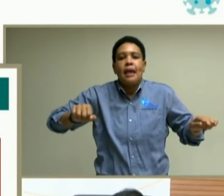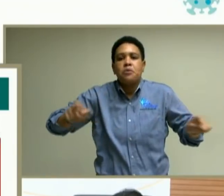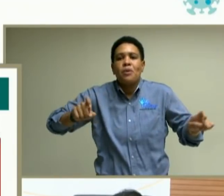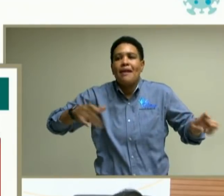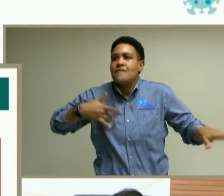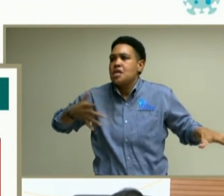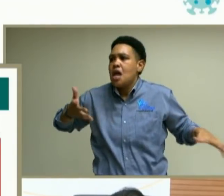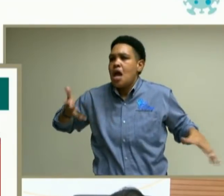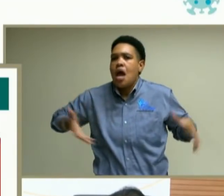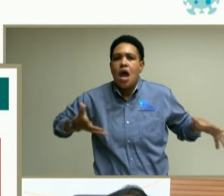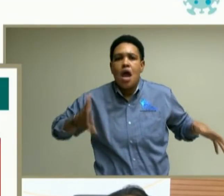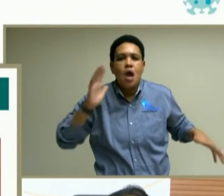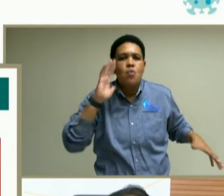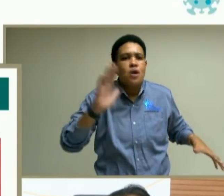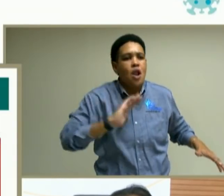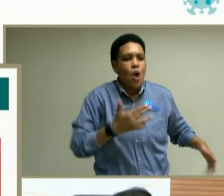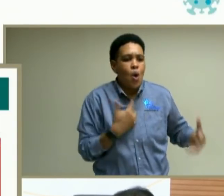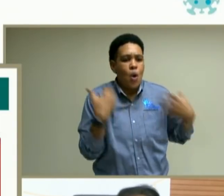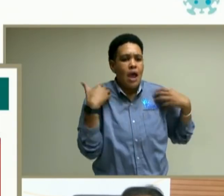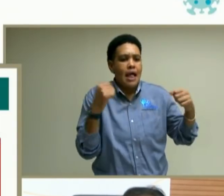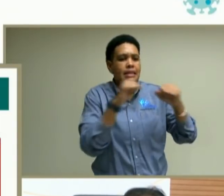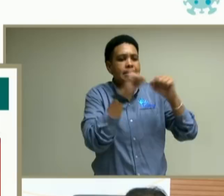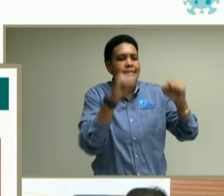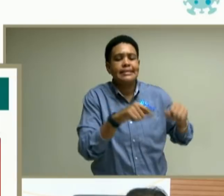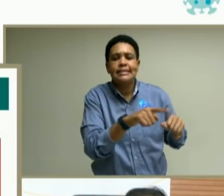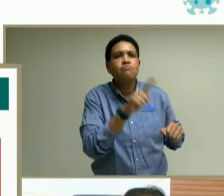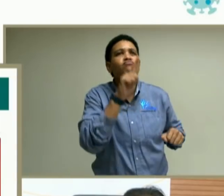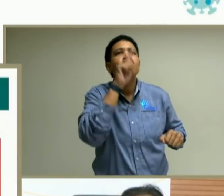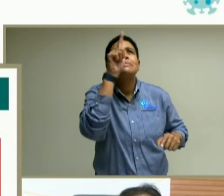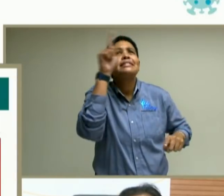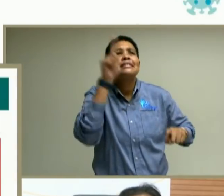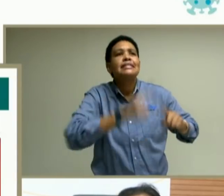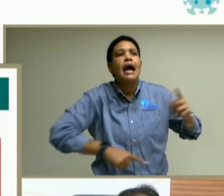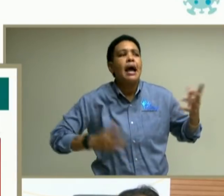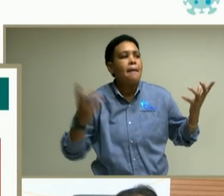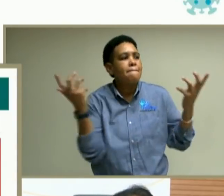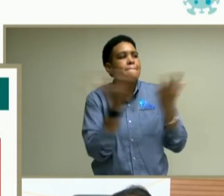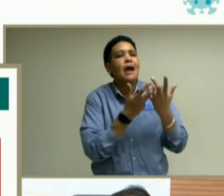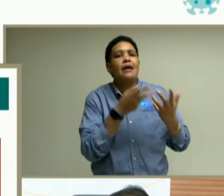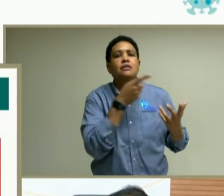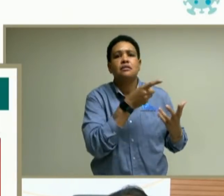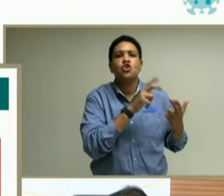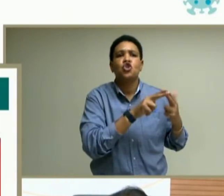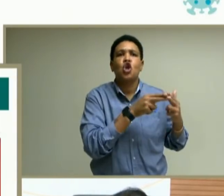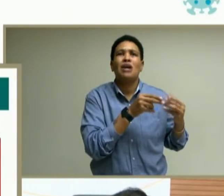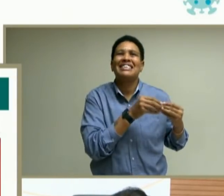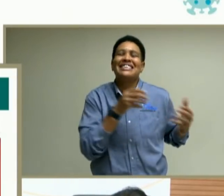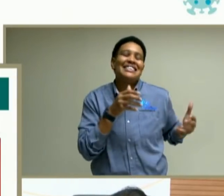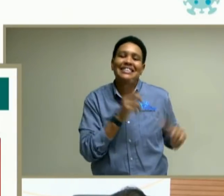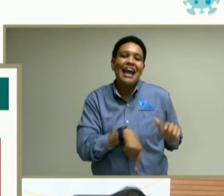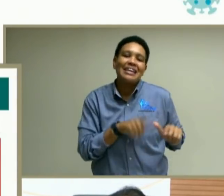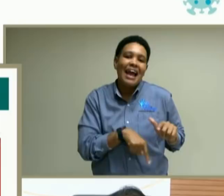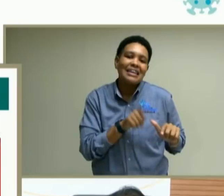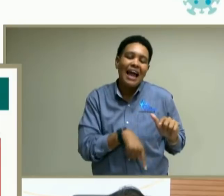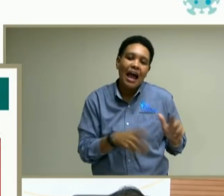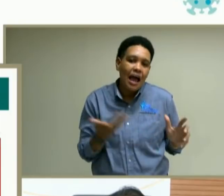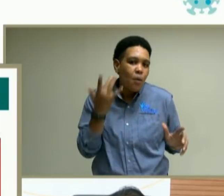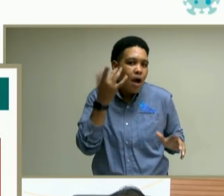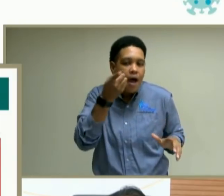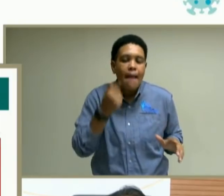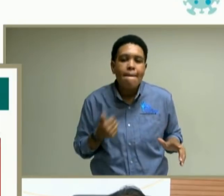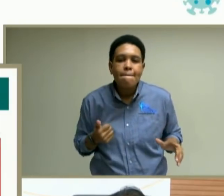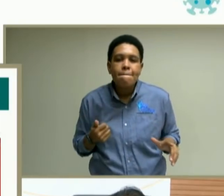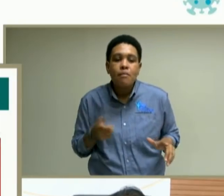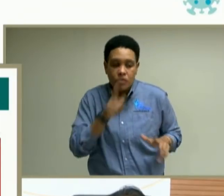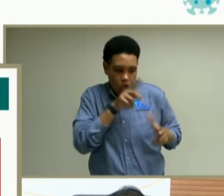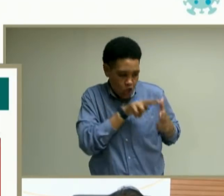cope. Our health system really cannot match up to this number of persons, because